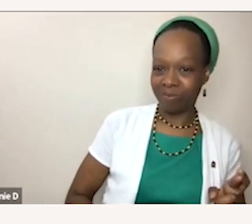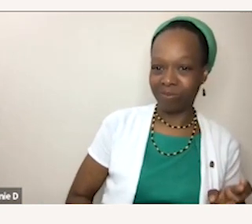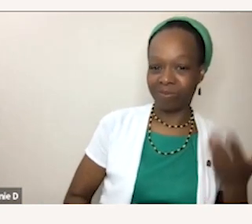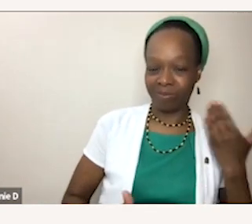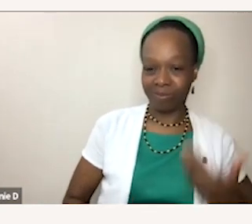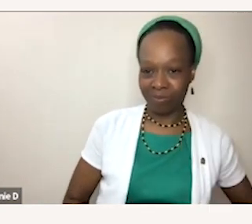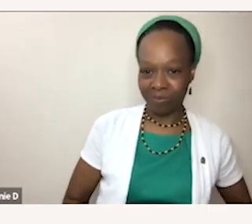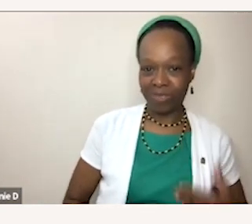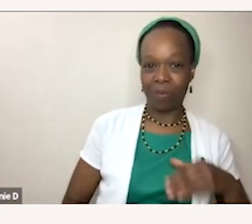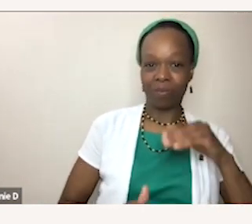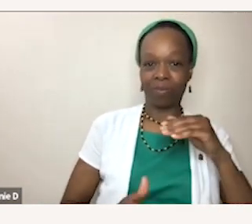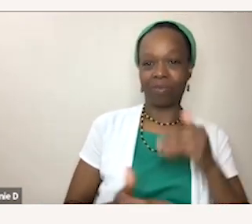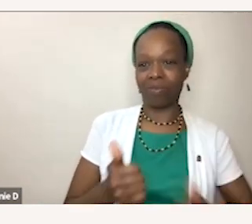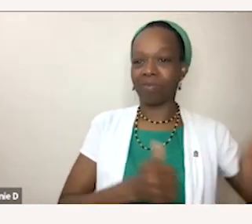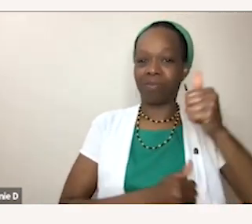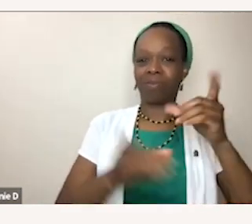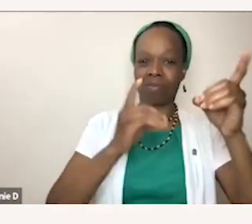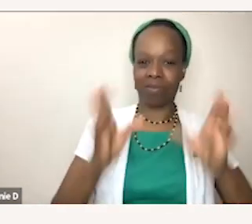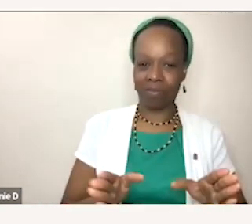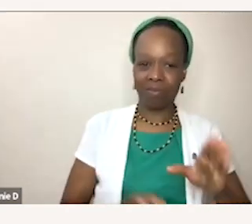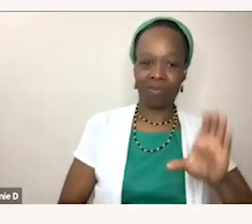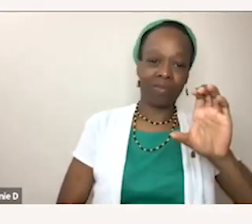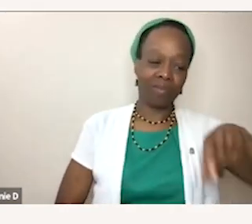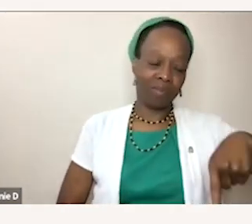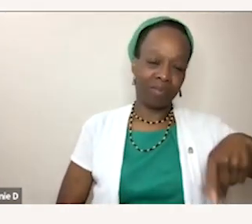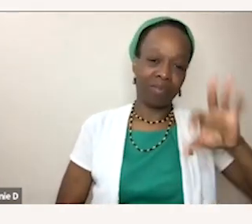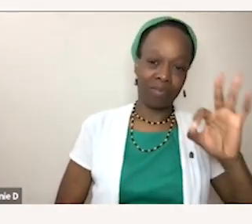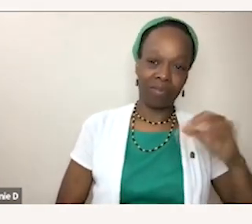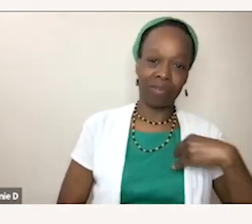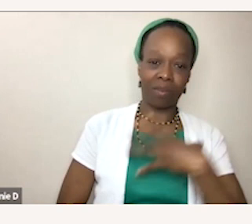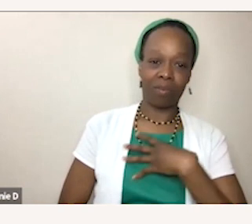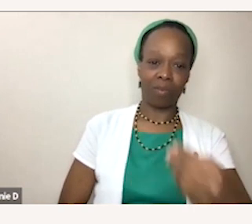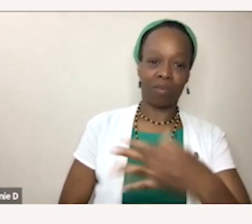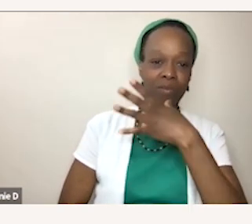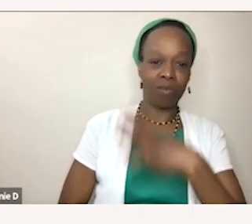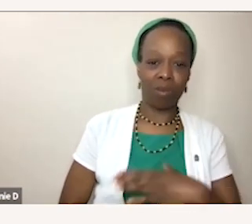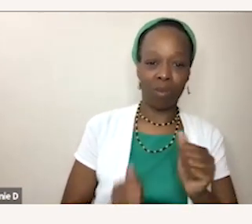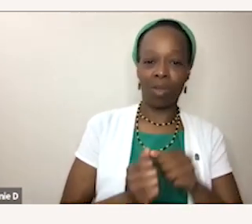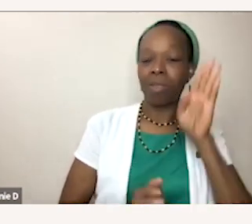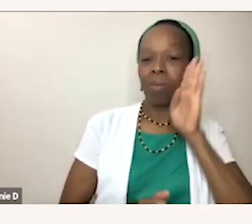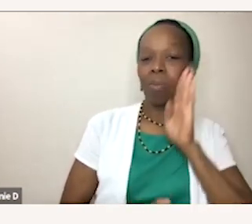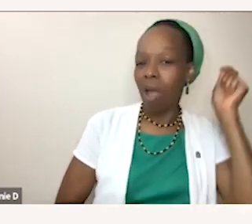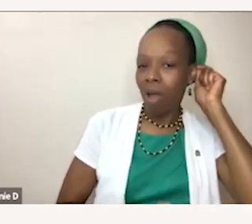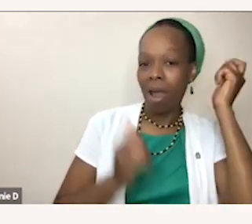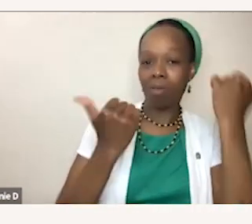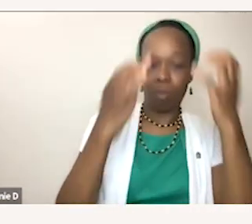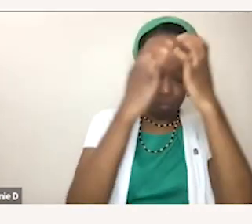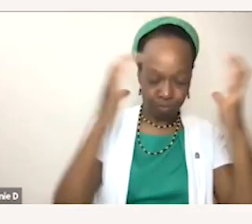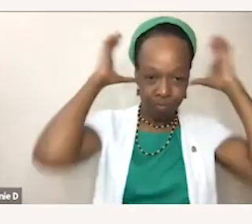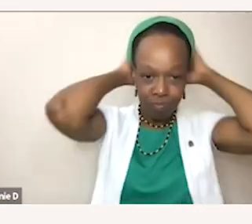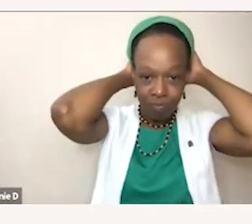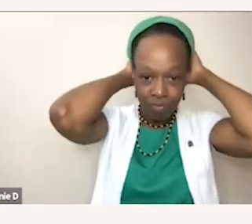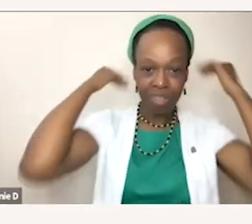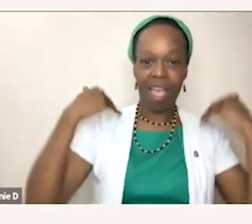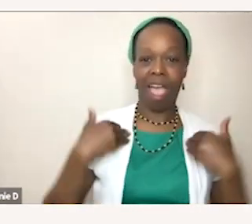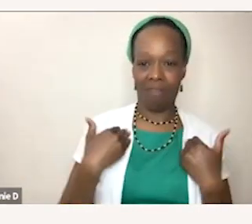Rachel Byrne. I'm the Executive Director at the Cerebral Palsy Foundation. I'm a white woman with brown hair that's tied back, and I am